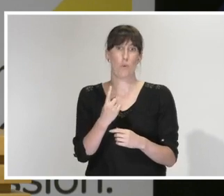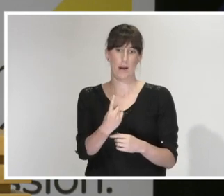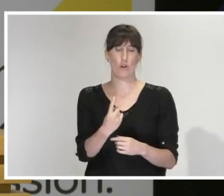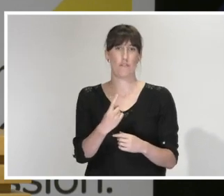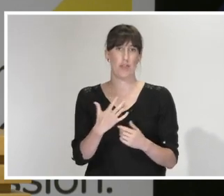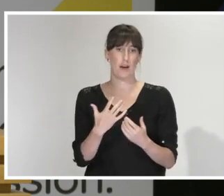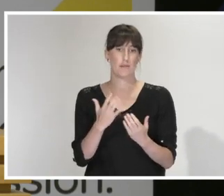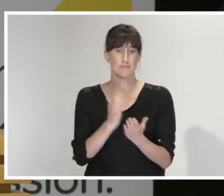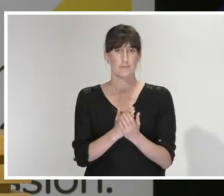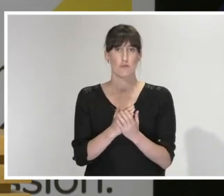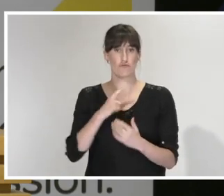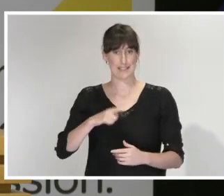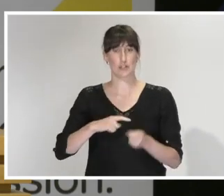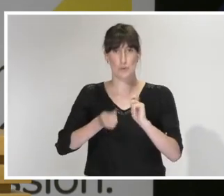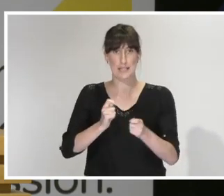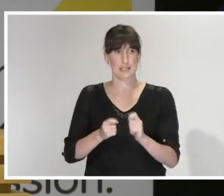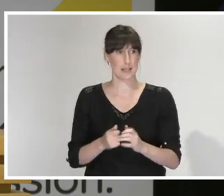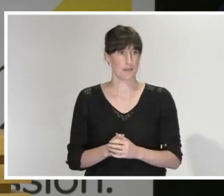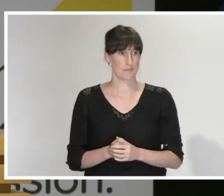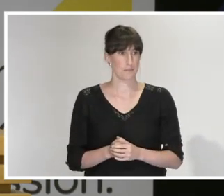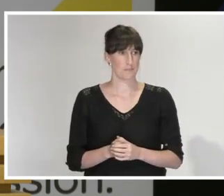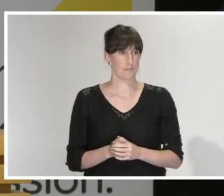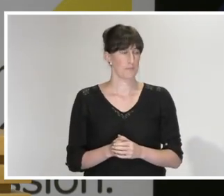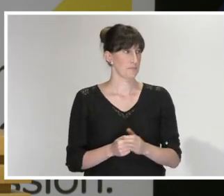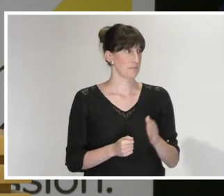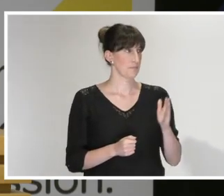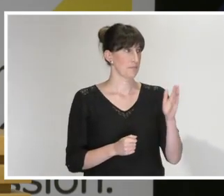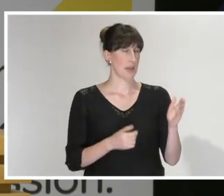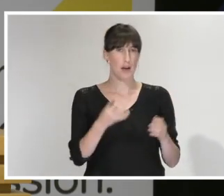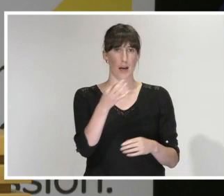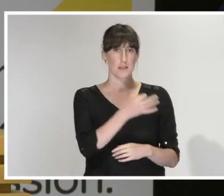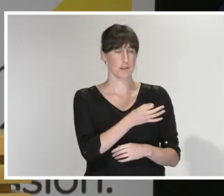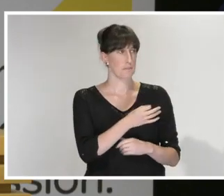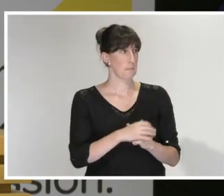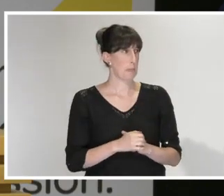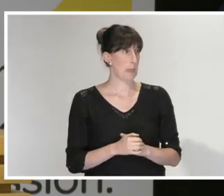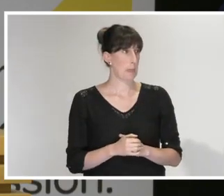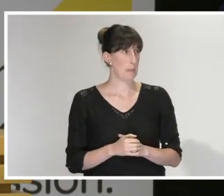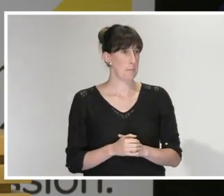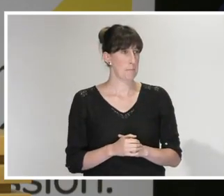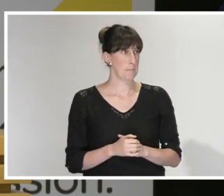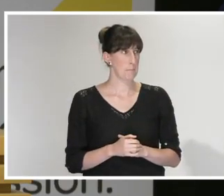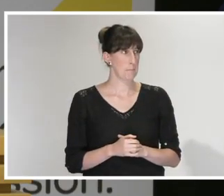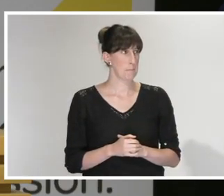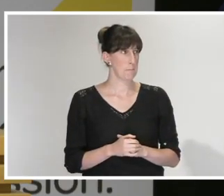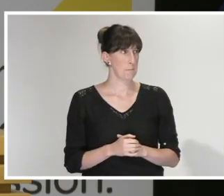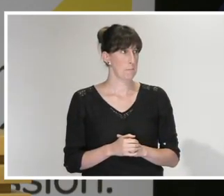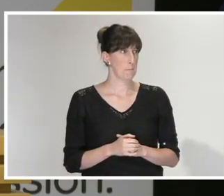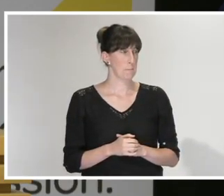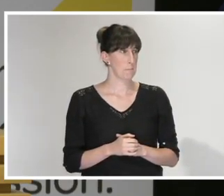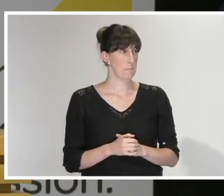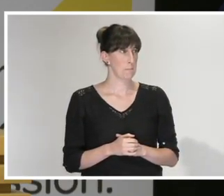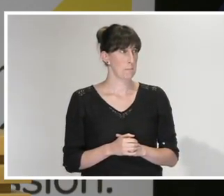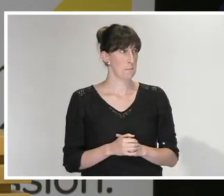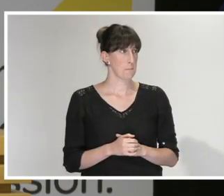for testing. Yeah, down the back. Why is New Zealand not participating? I'll just go down the back. Numerous people have told Newsroom that they've had to wait 5,